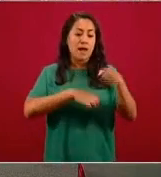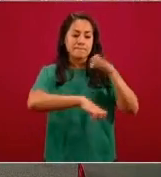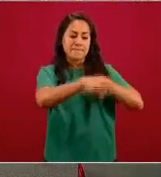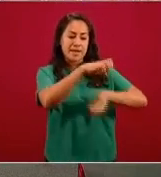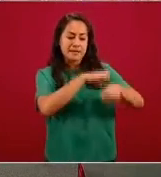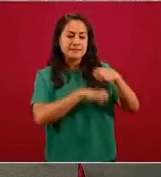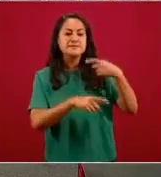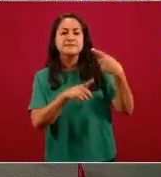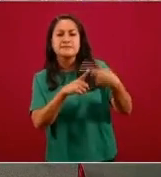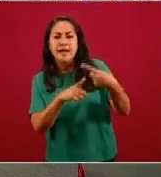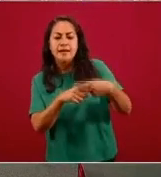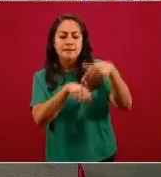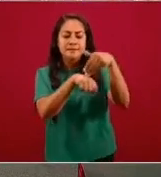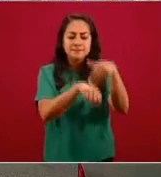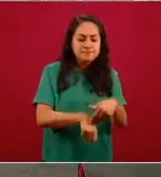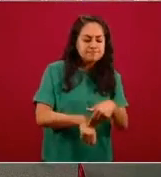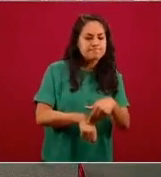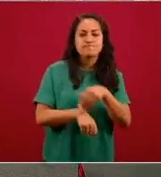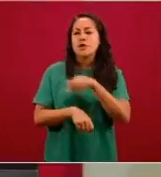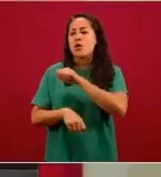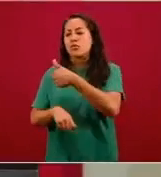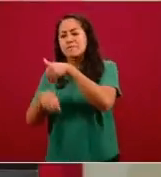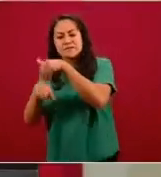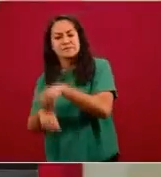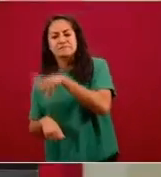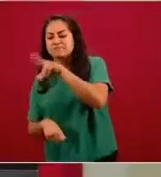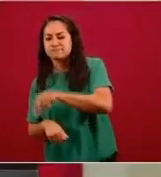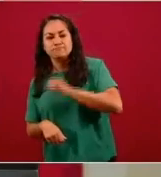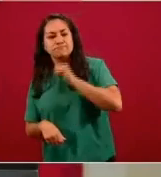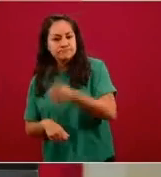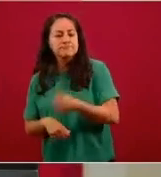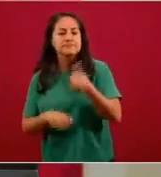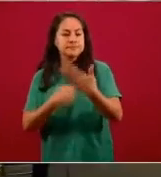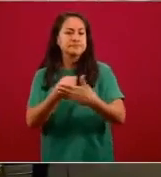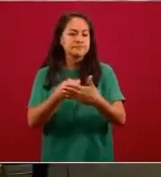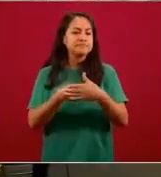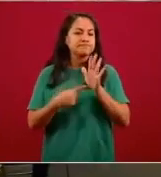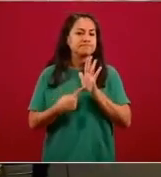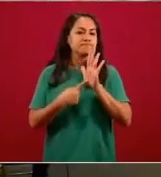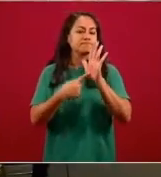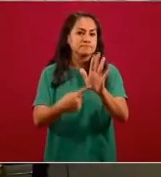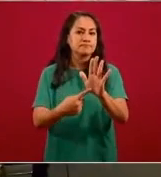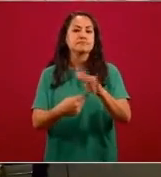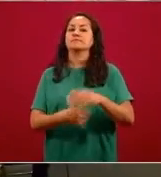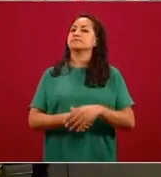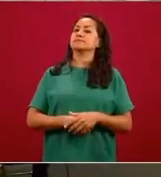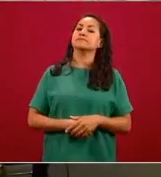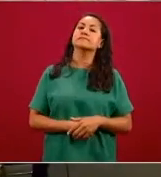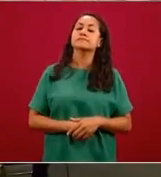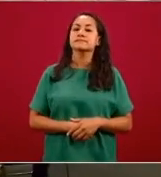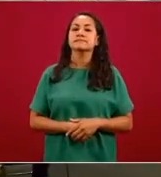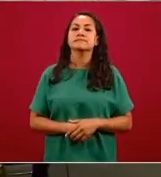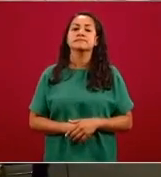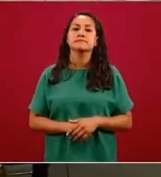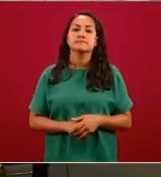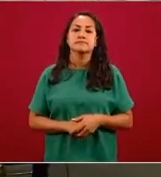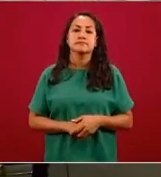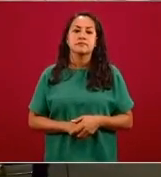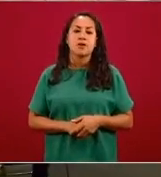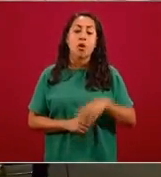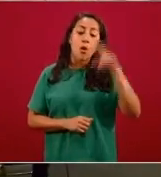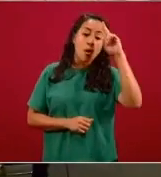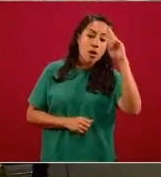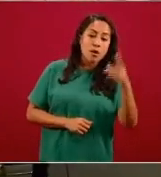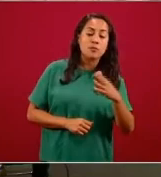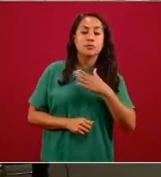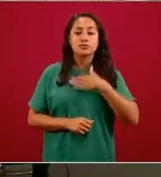who. We do have that, but I don't want to, get to give out information Hola, ahead buenas of time. noches. Andrea Meras de Grupo